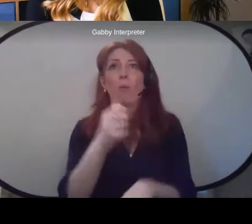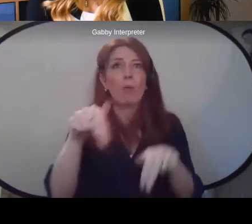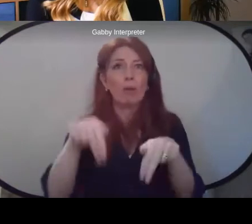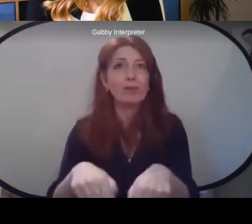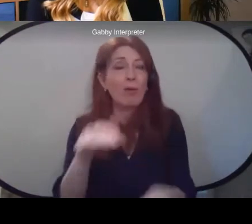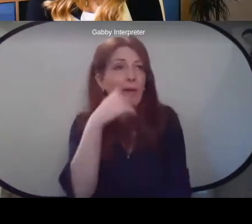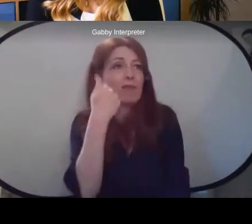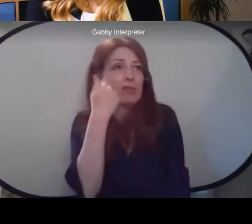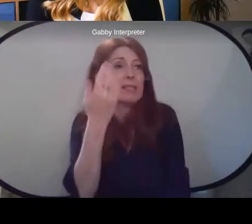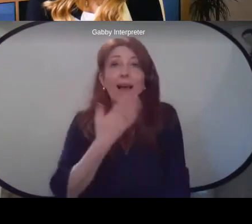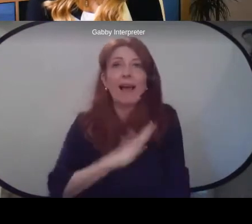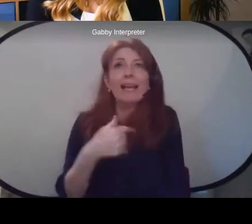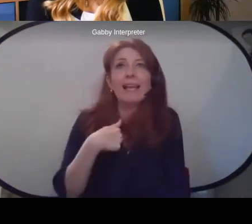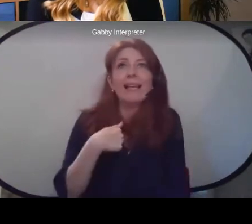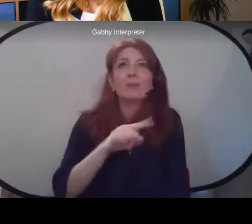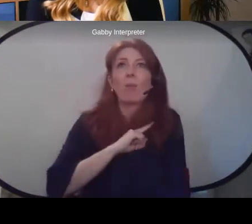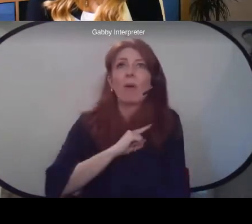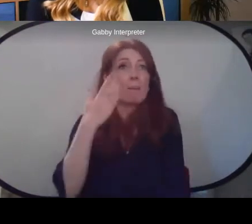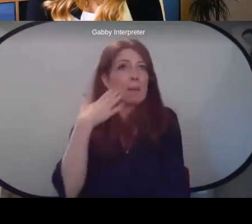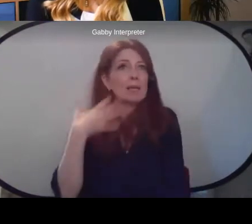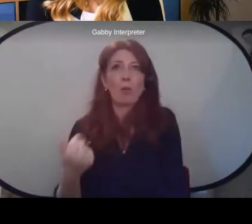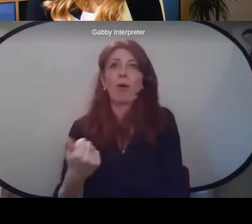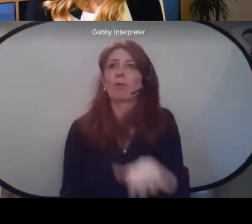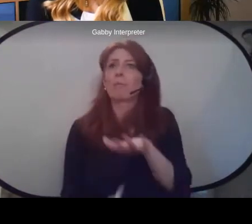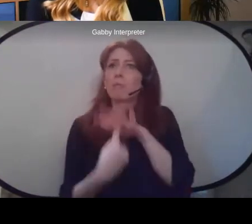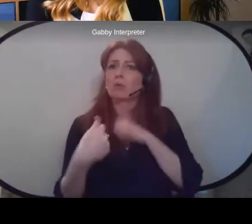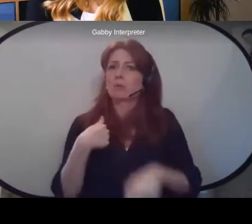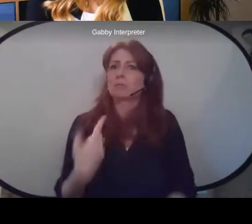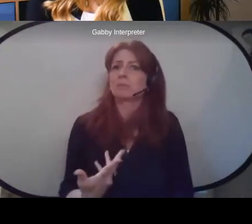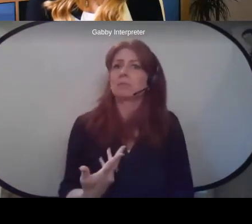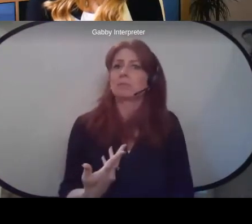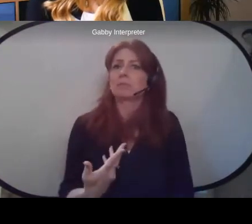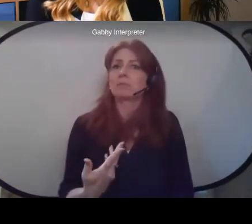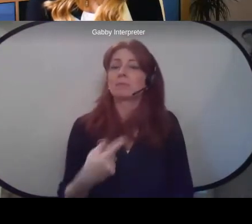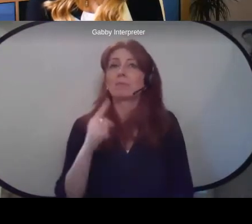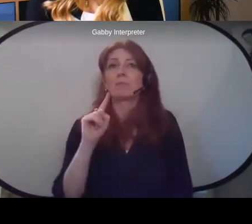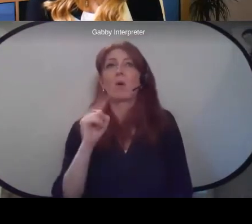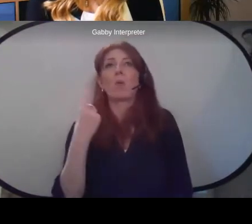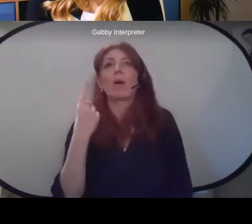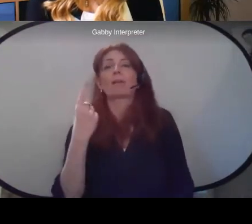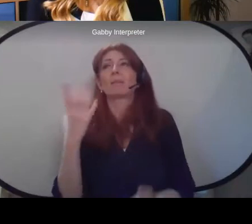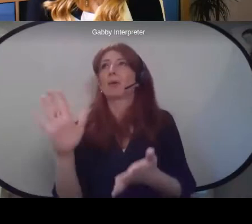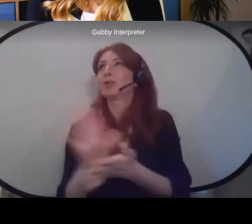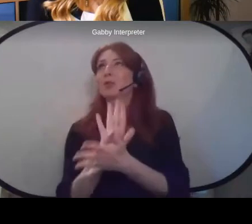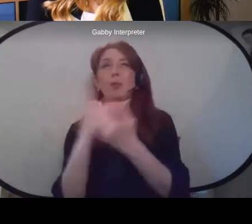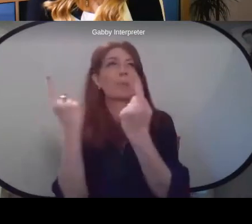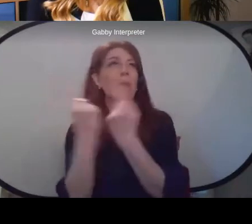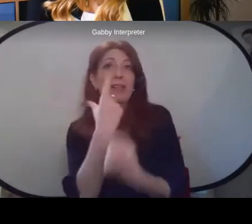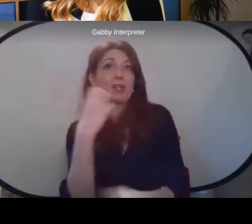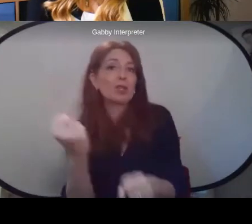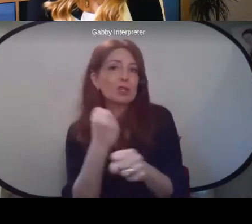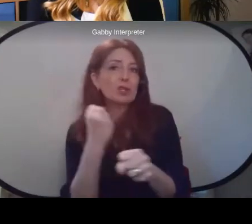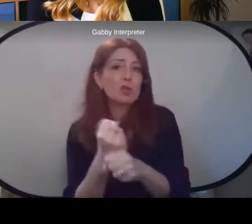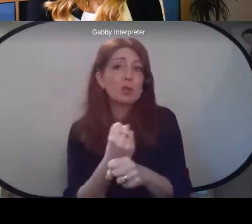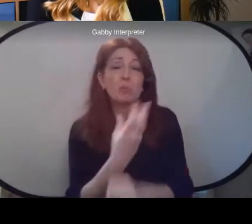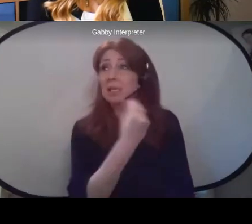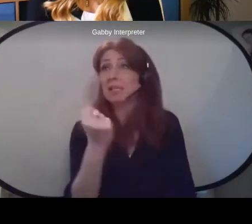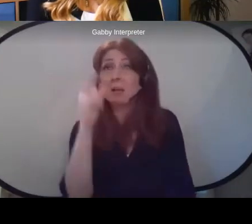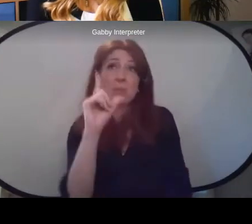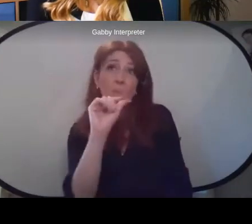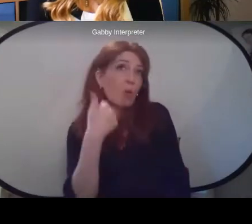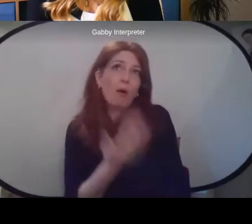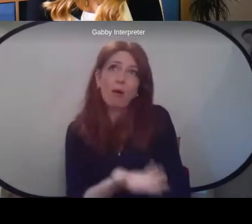mental health, basically. But it's also one of the most enjoyable things you could possibly do. But for a lot of people, maybe they can't do